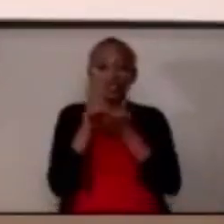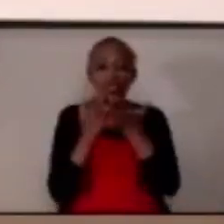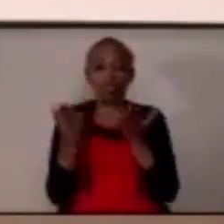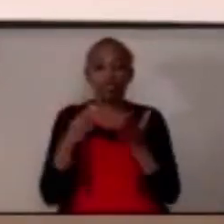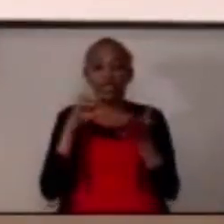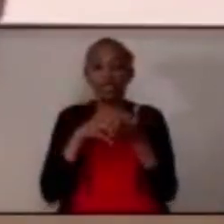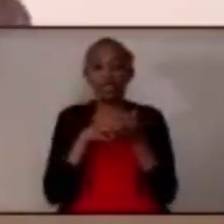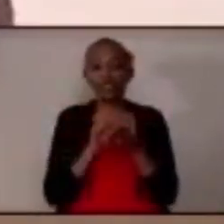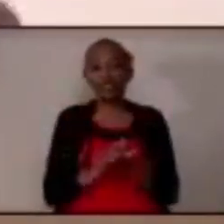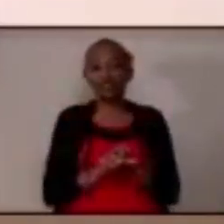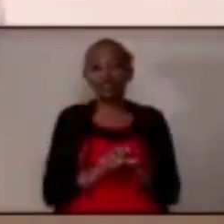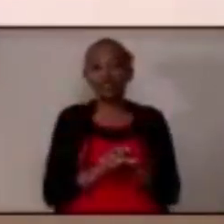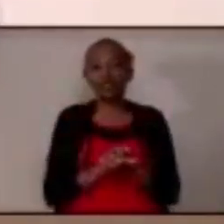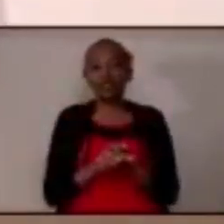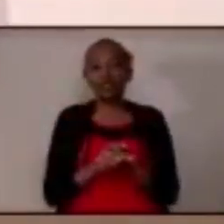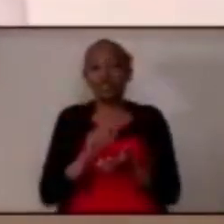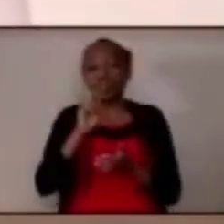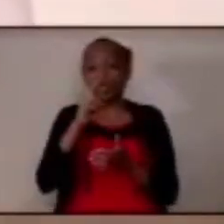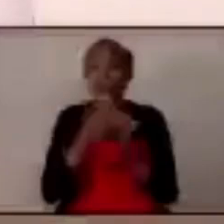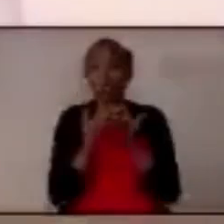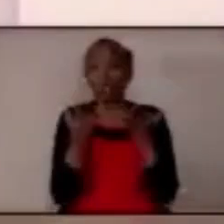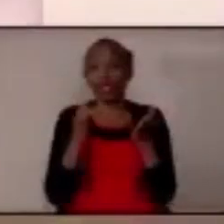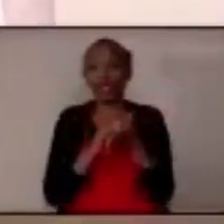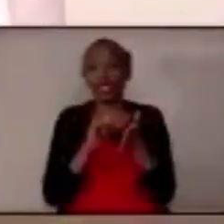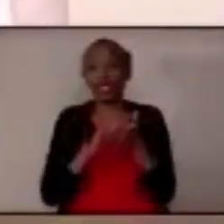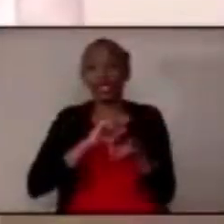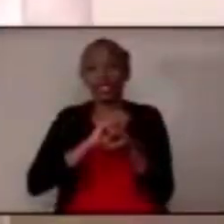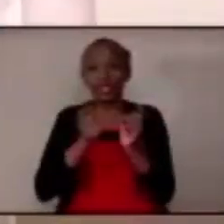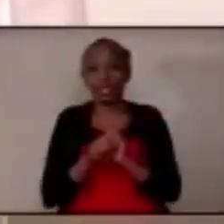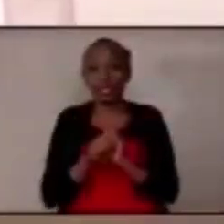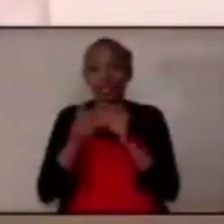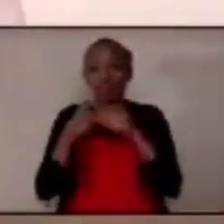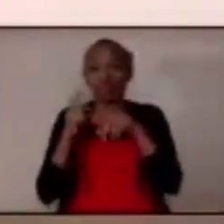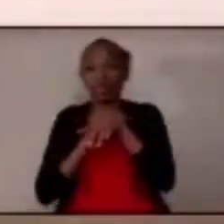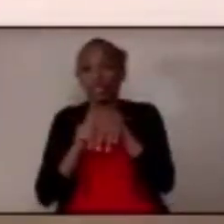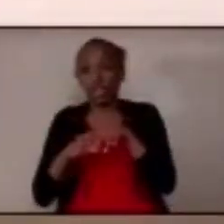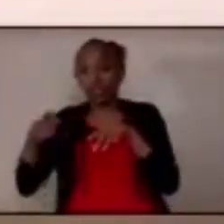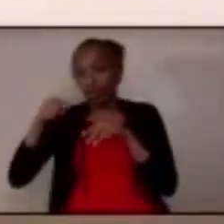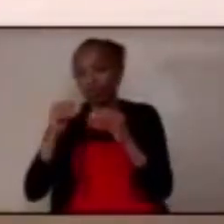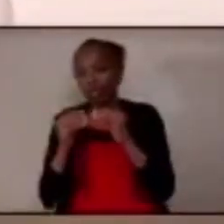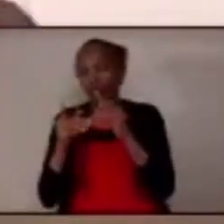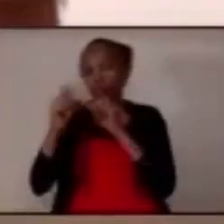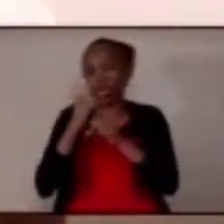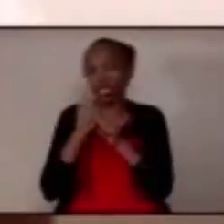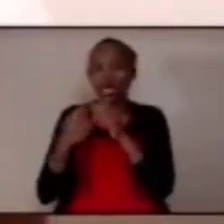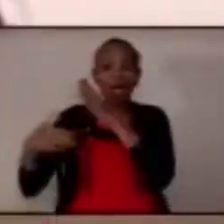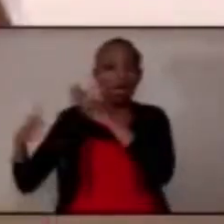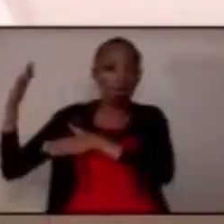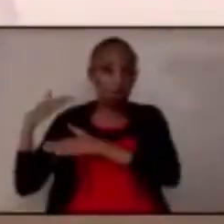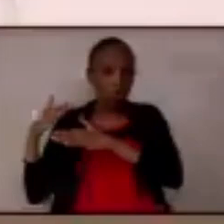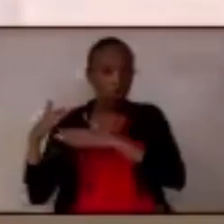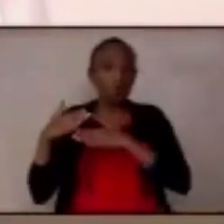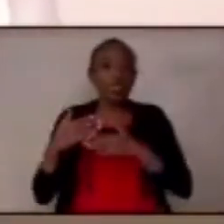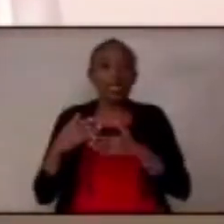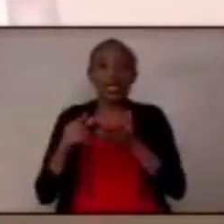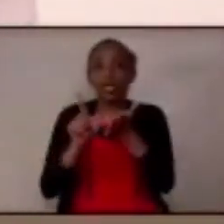issues. And so that is the second thing that has changed since we met 1 year ago. The landscape, the debt crisis